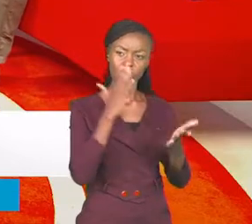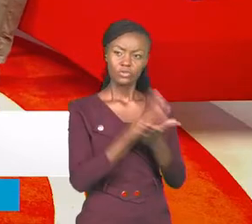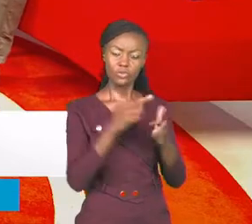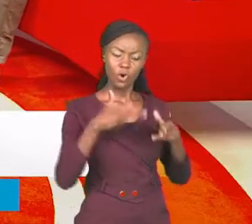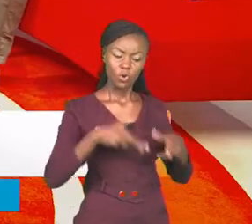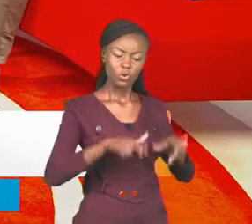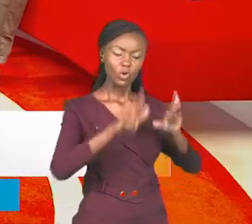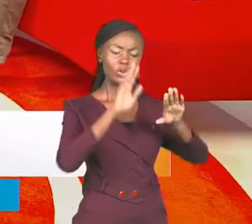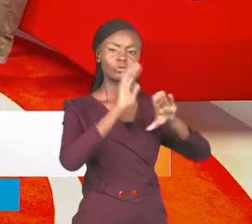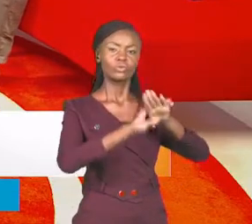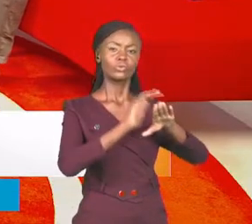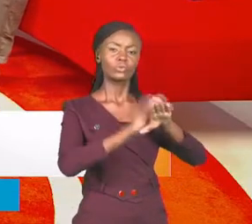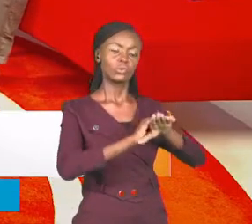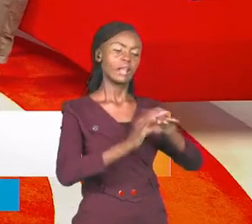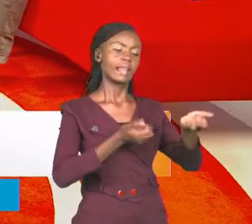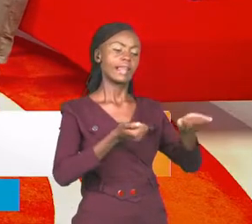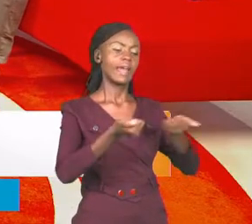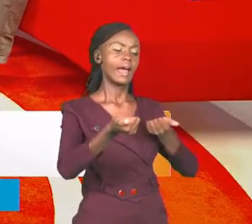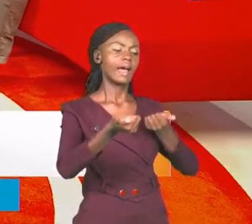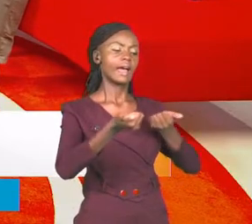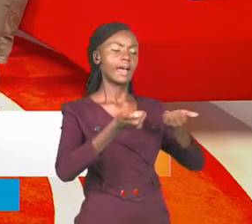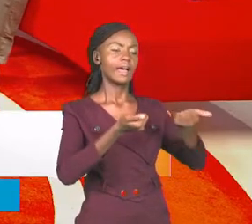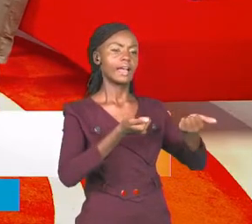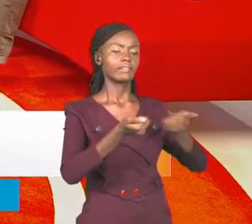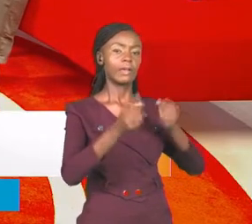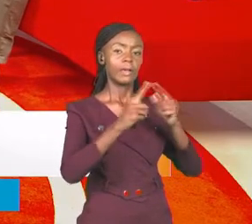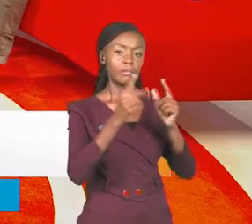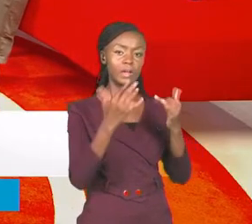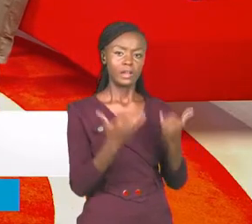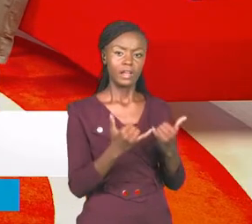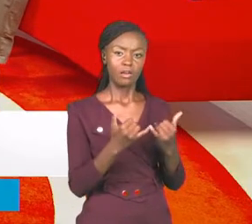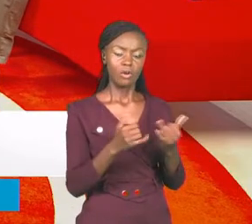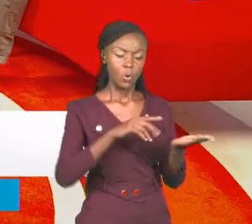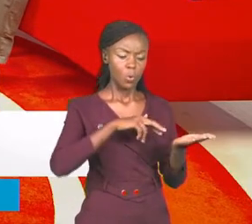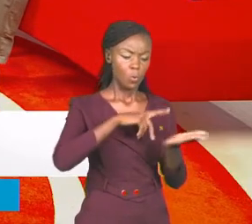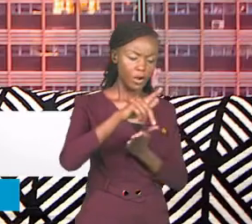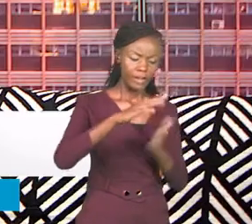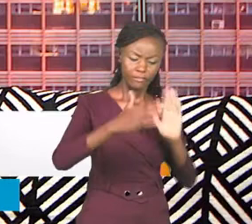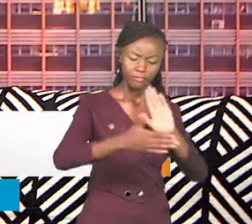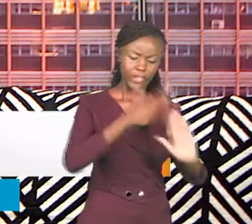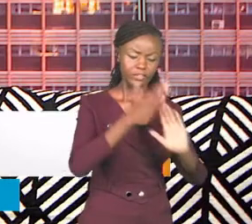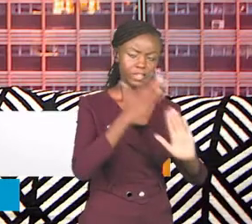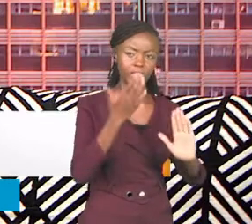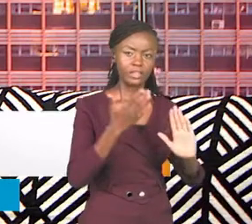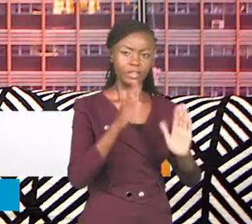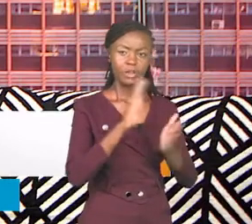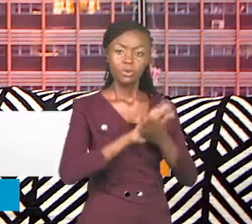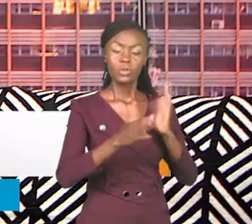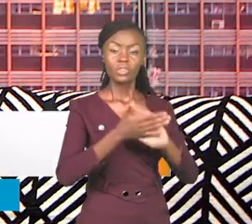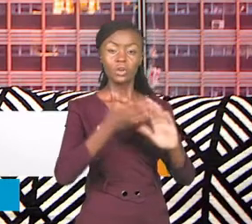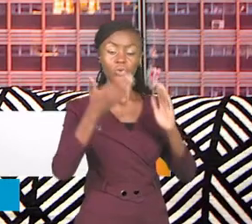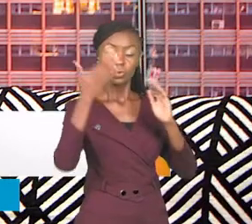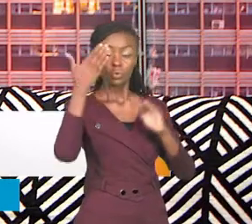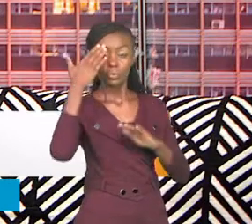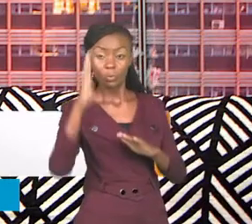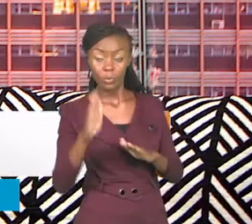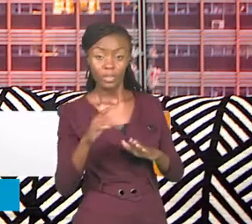smooth yes. for drivers to actually just yes. yeah, flat out. Yes, sure. Guys, but they just cross so fast, oblivious of